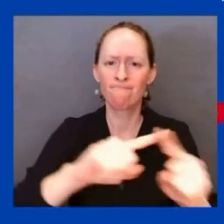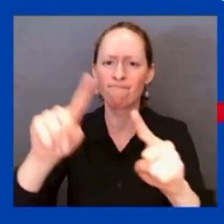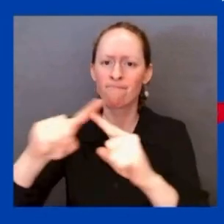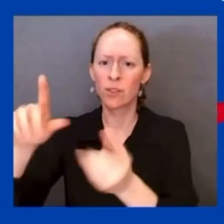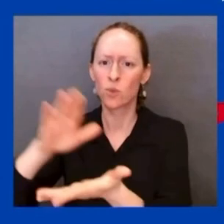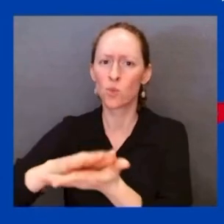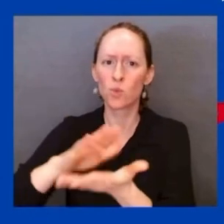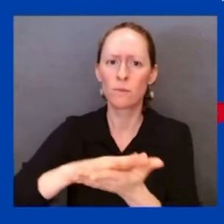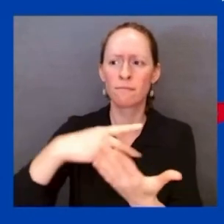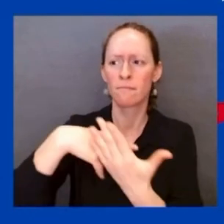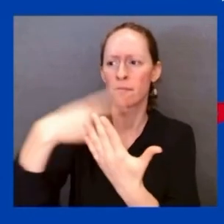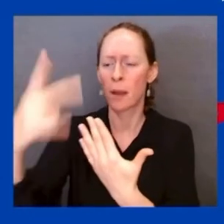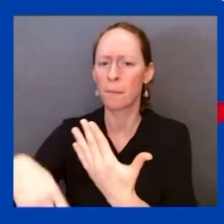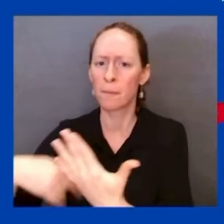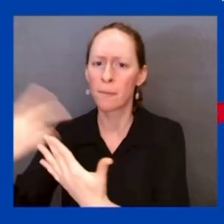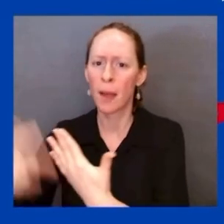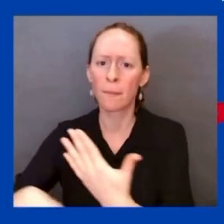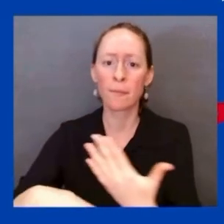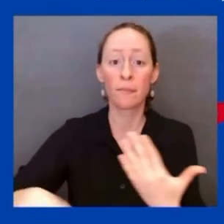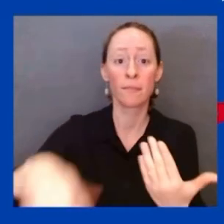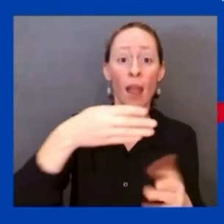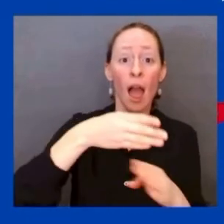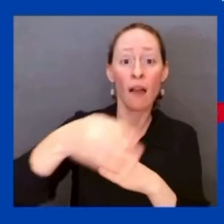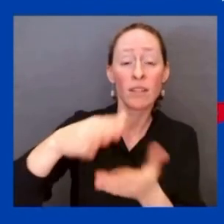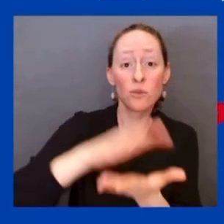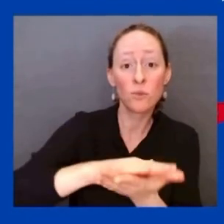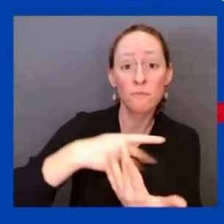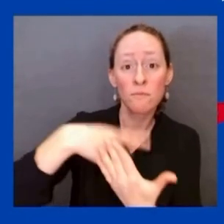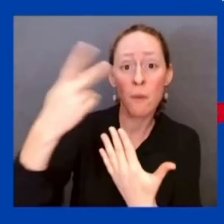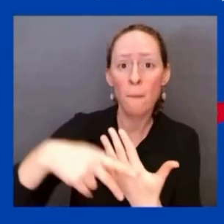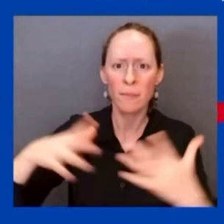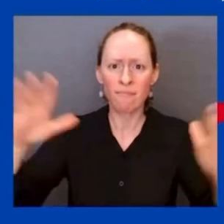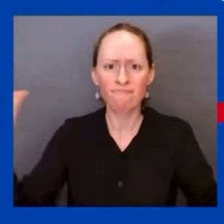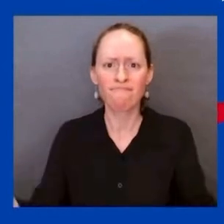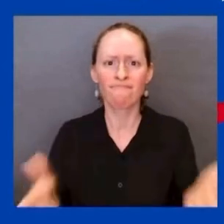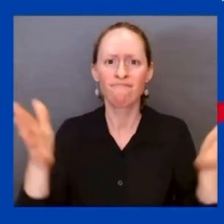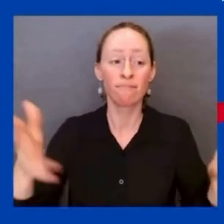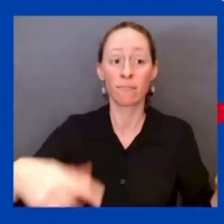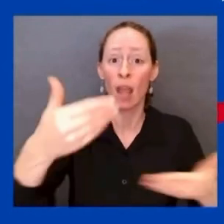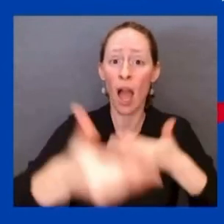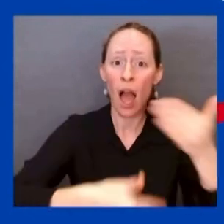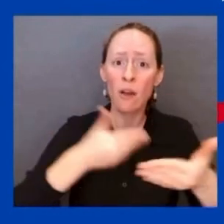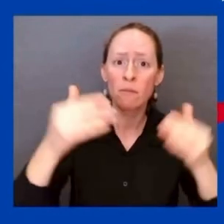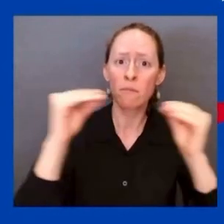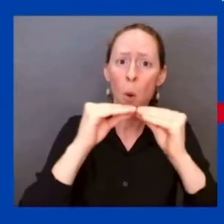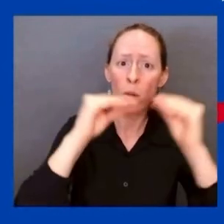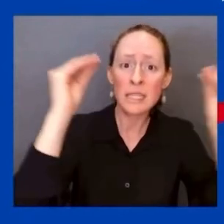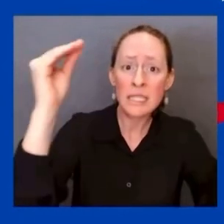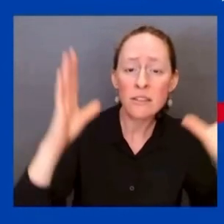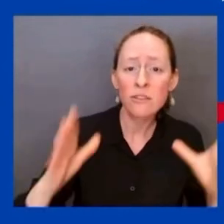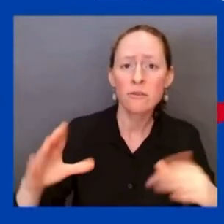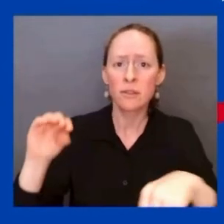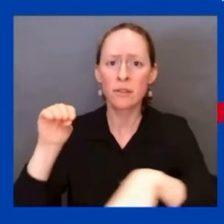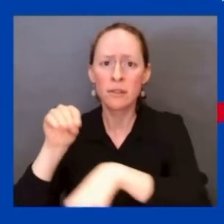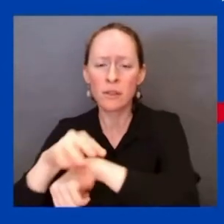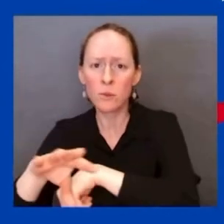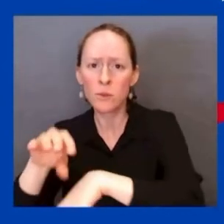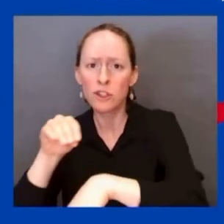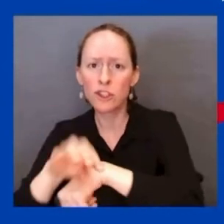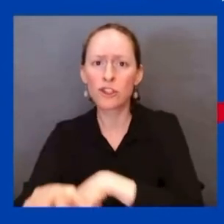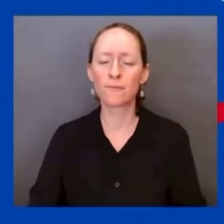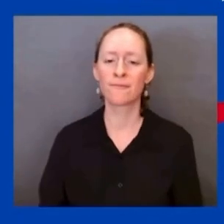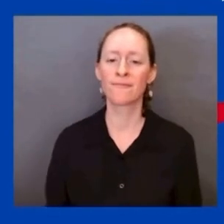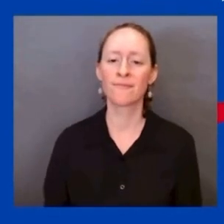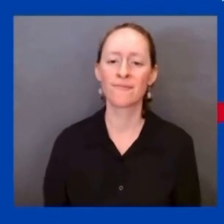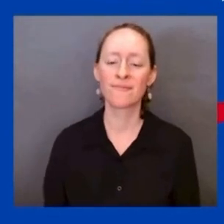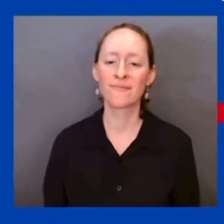school psychologists. Folks, in fact, more than 80% of school superintendents say they're using those funds in the